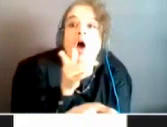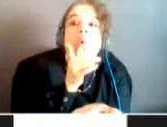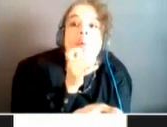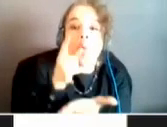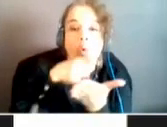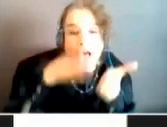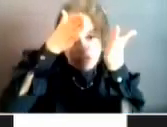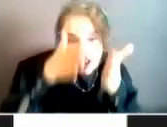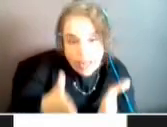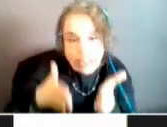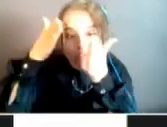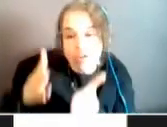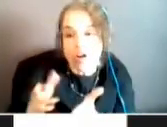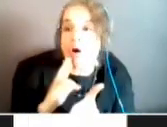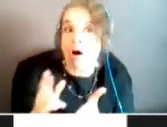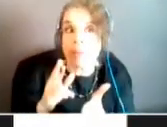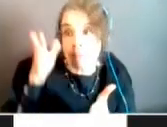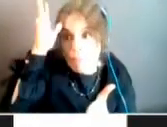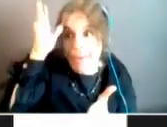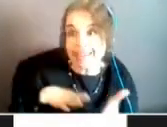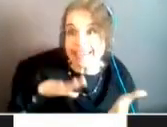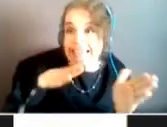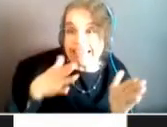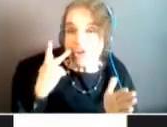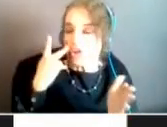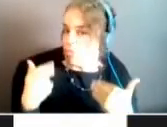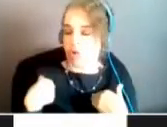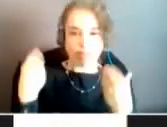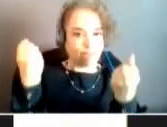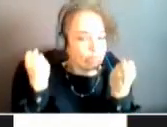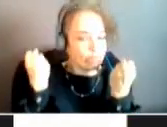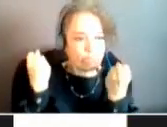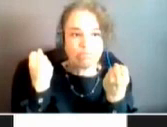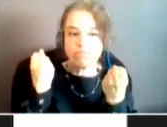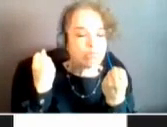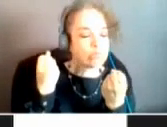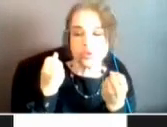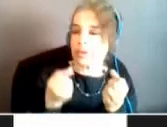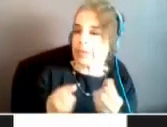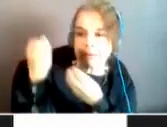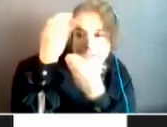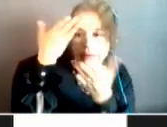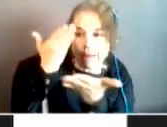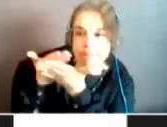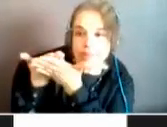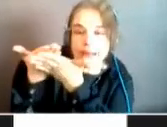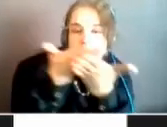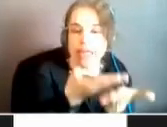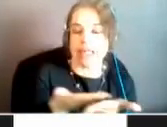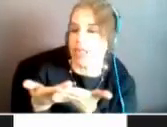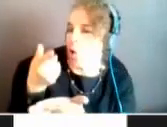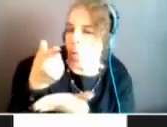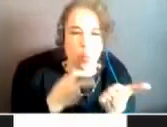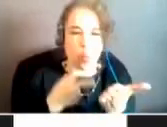these individuals are, you know, we don't have a lot of, you know, empirical evidence about, you know, what